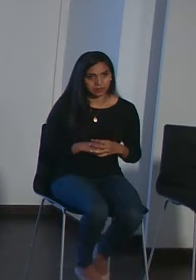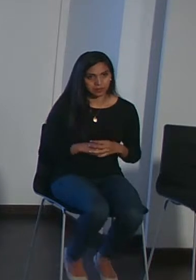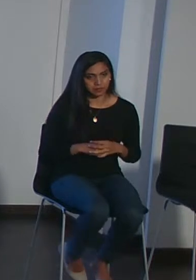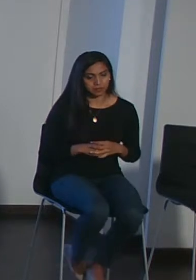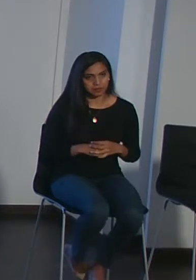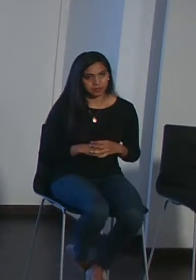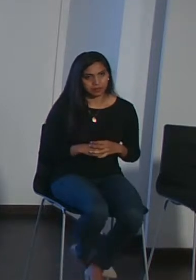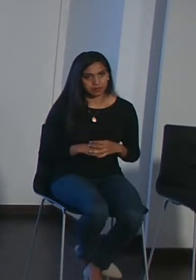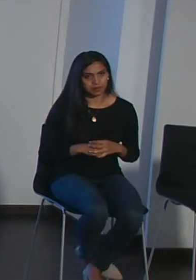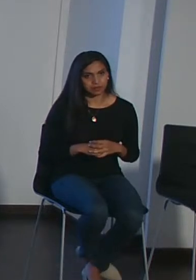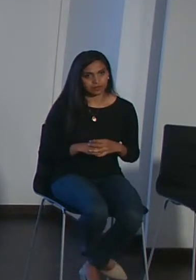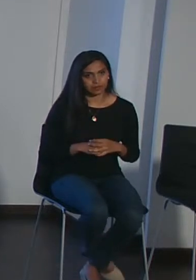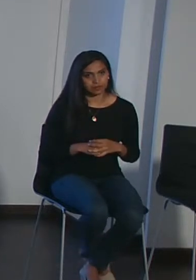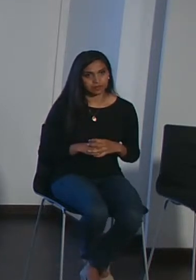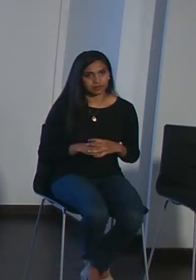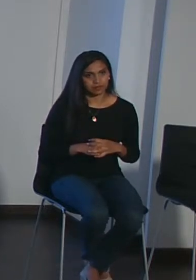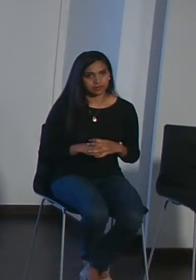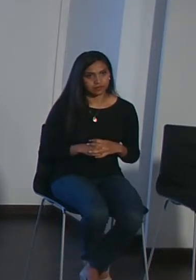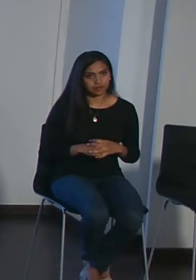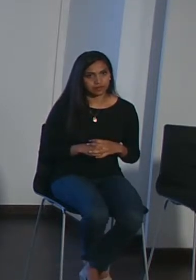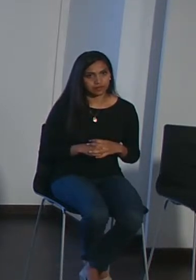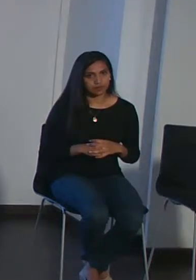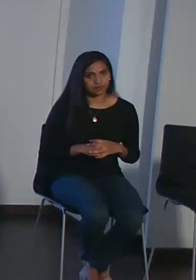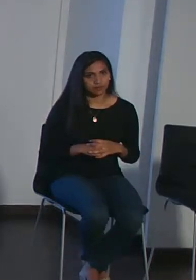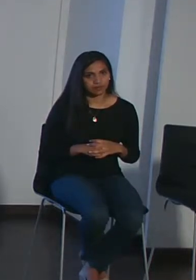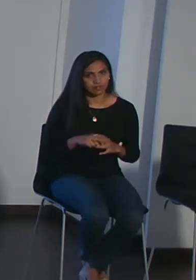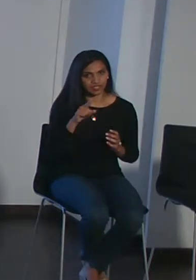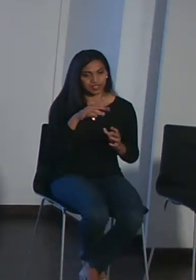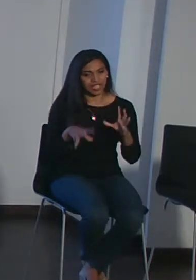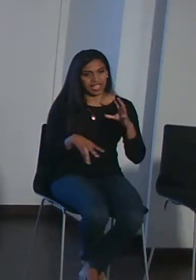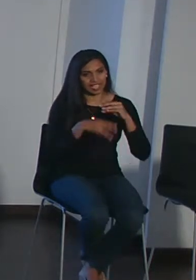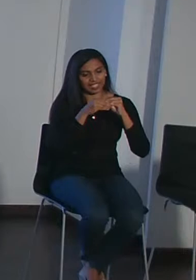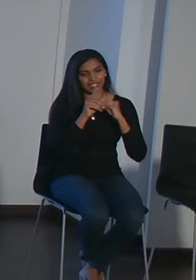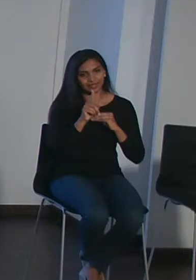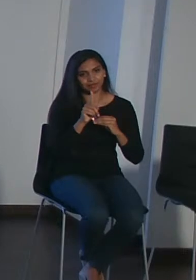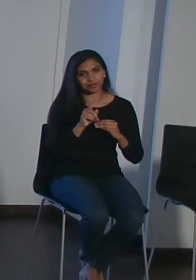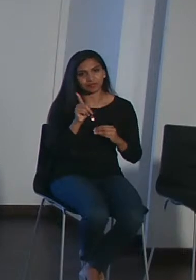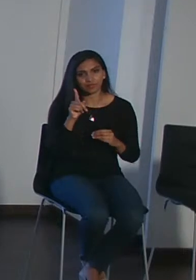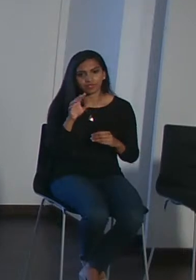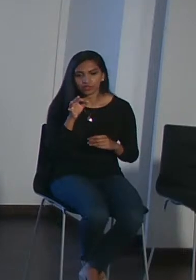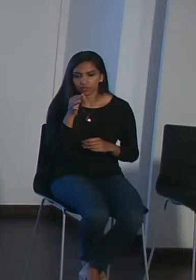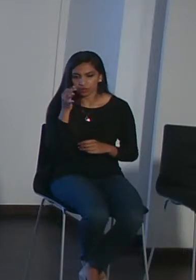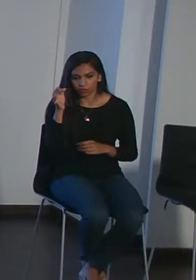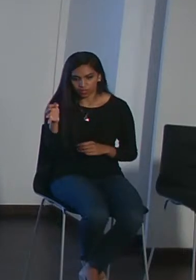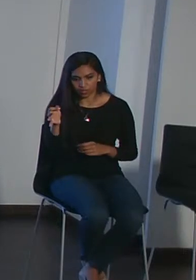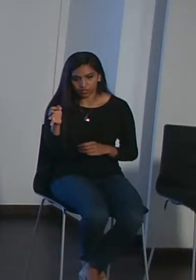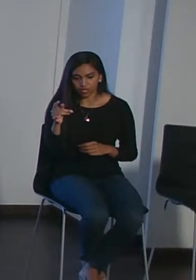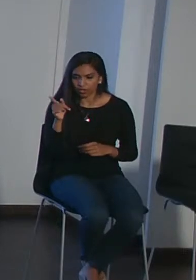Uh,